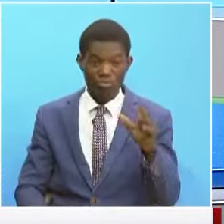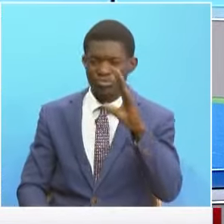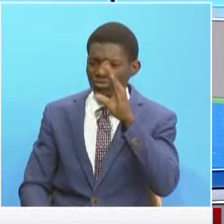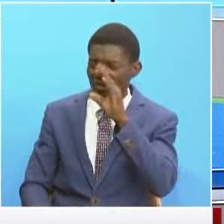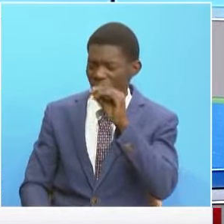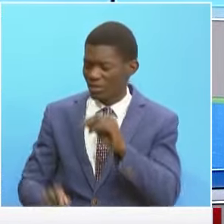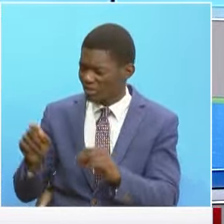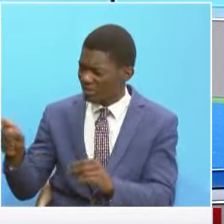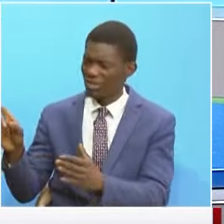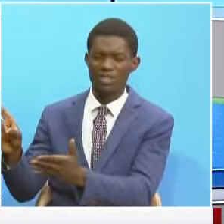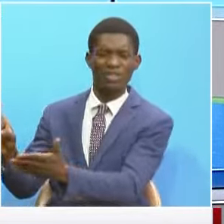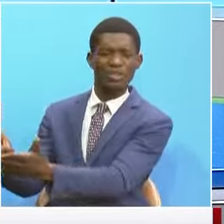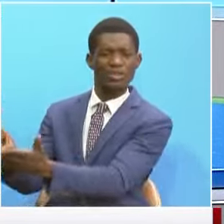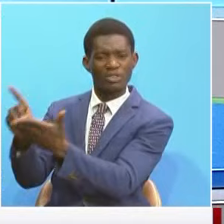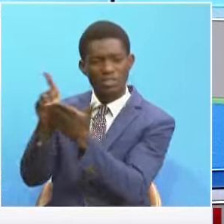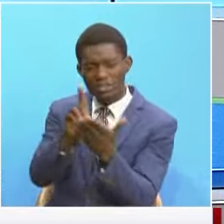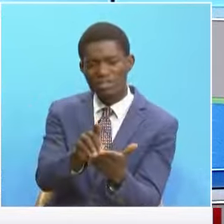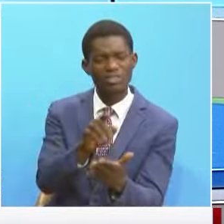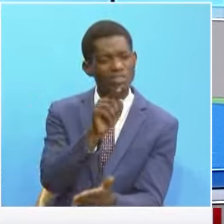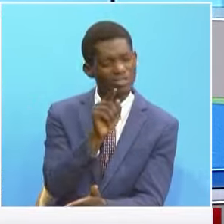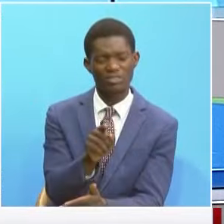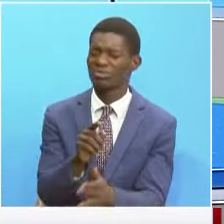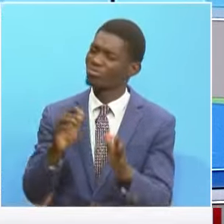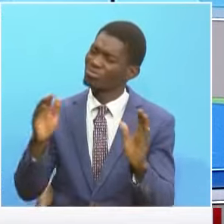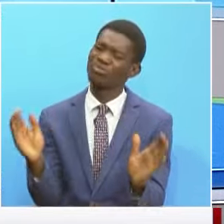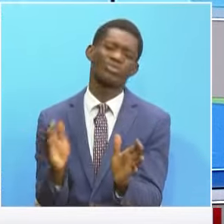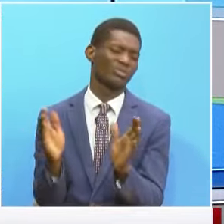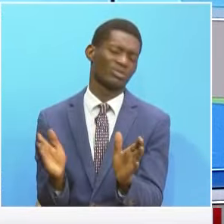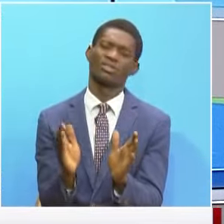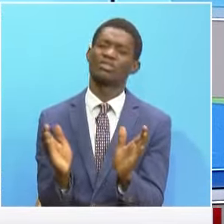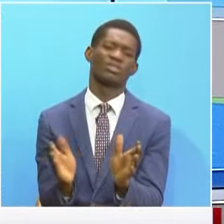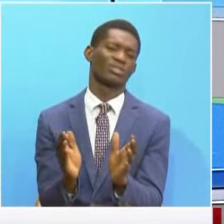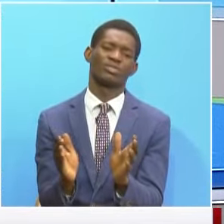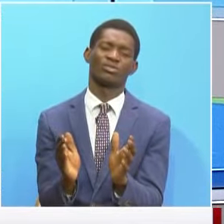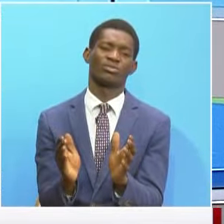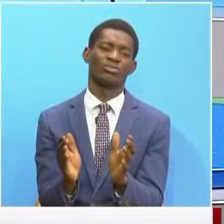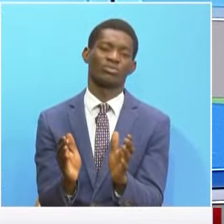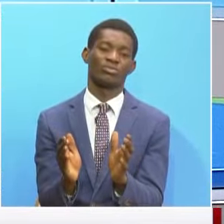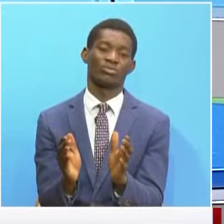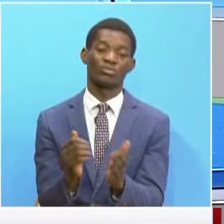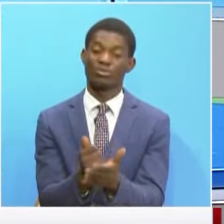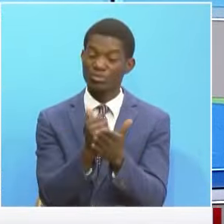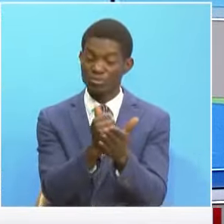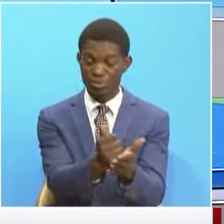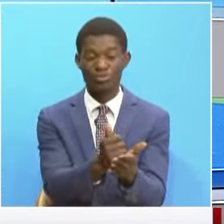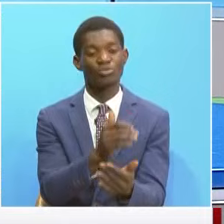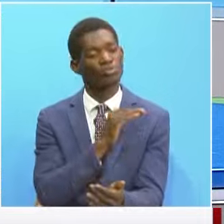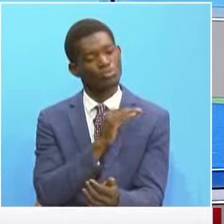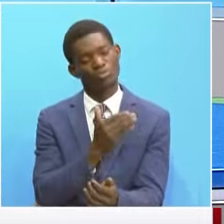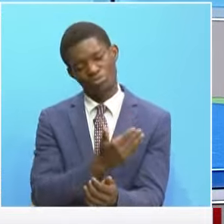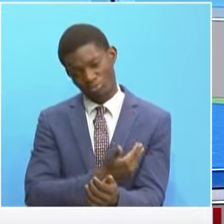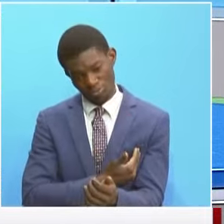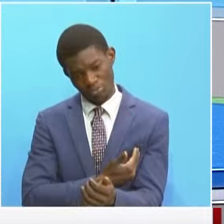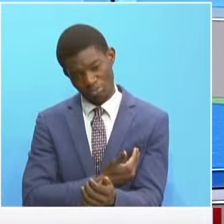Seventh-day Adventist Women's Ministry is very encouraging to both the ailing women and our staff. Ms.